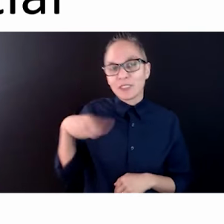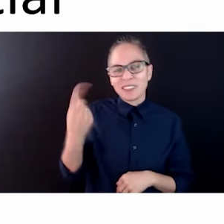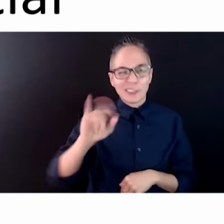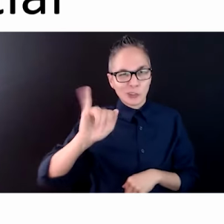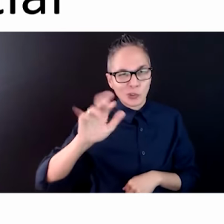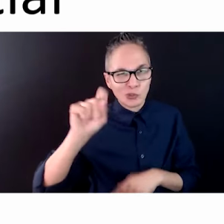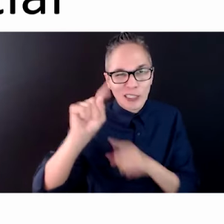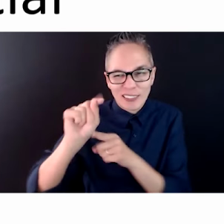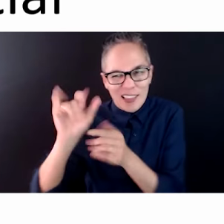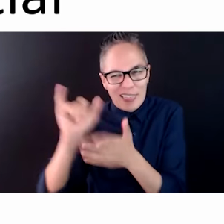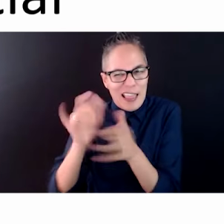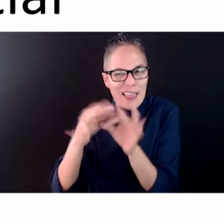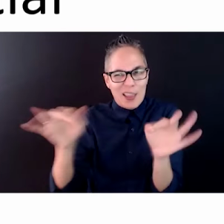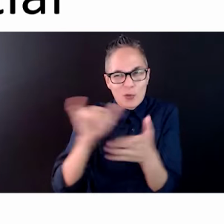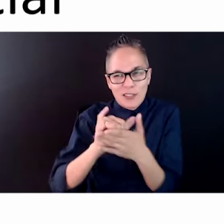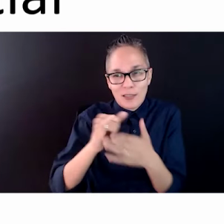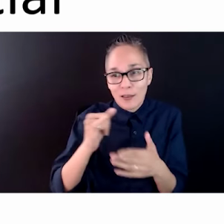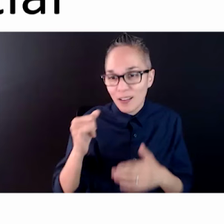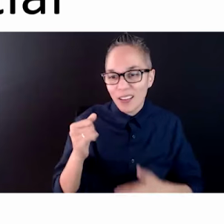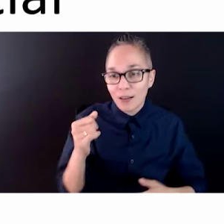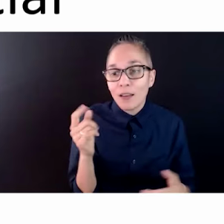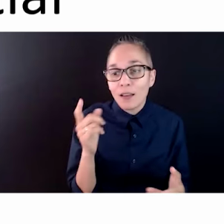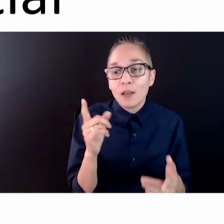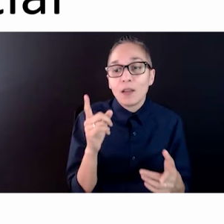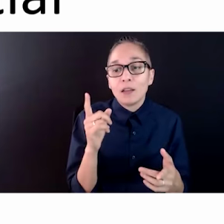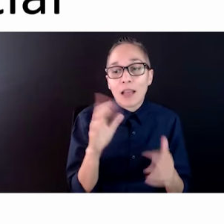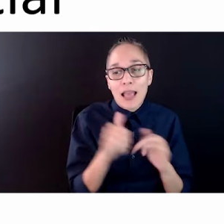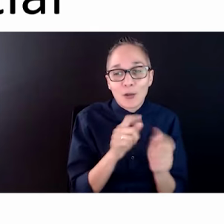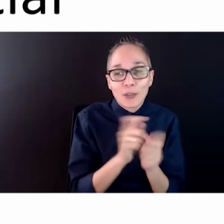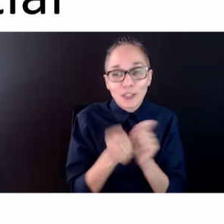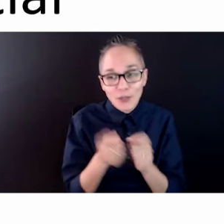from the I'm just to I'm equally essential?